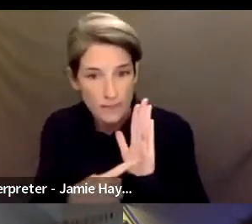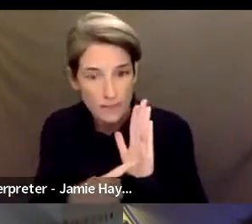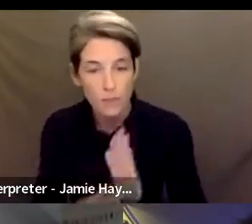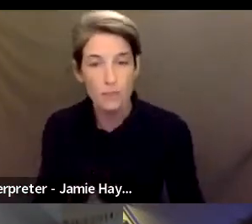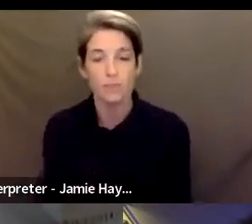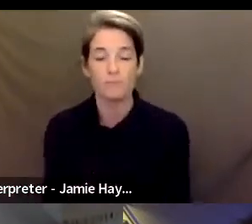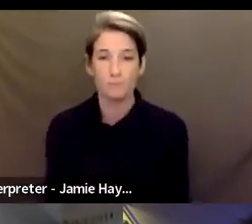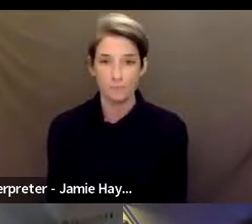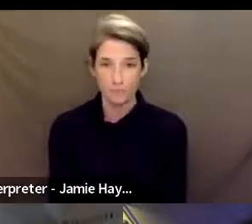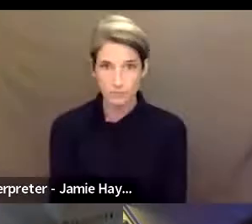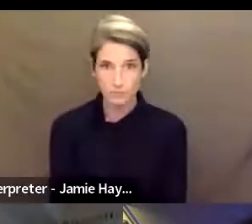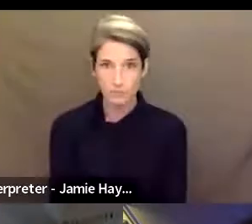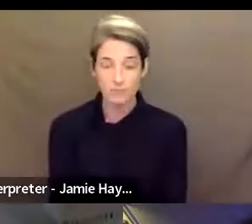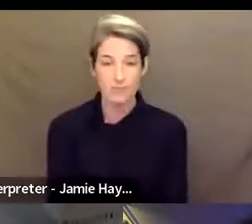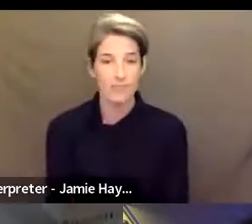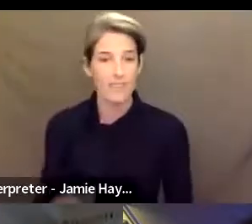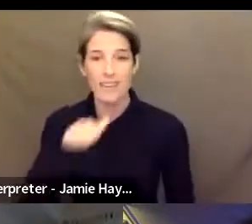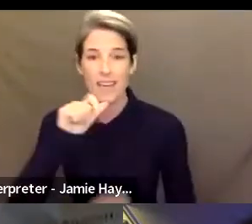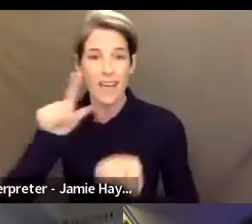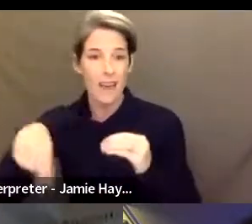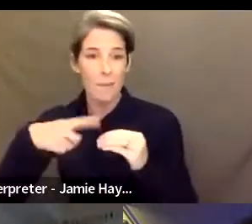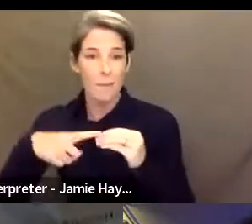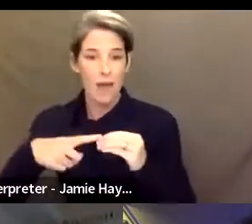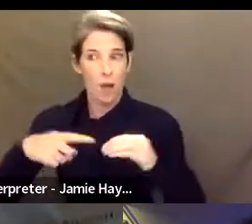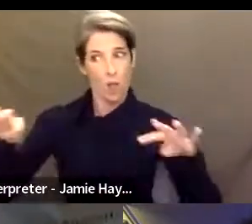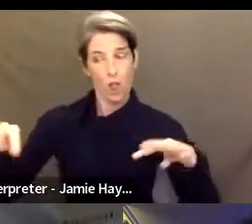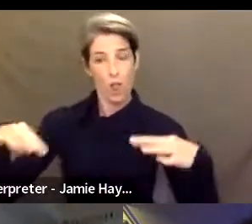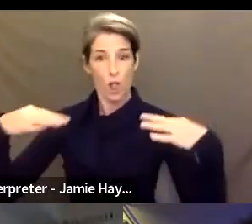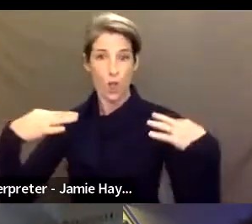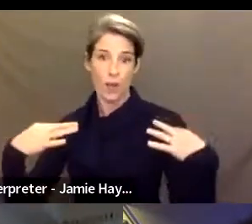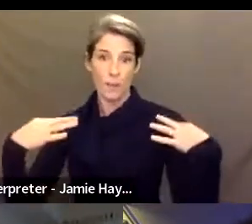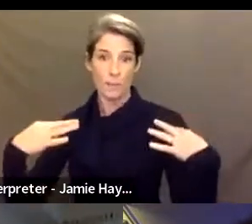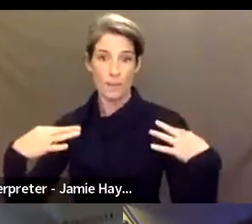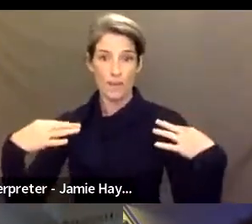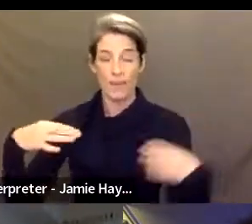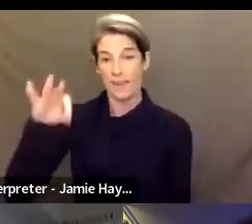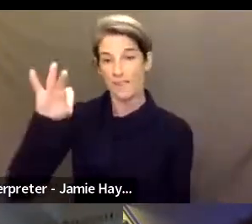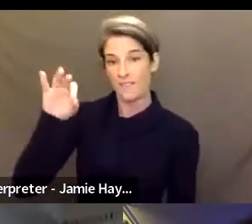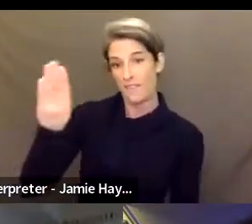me. No Facebook posts are going to be put about me because I did this.